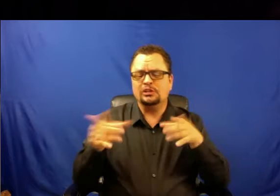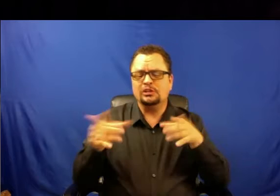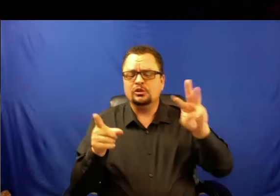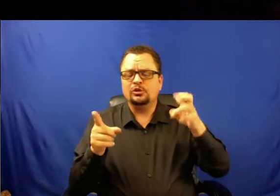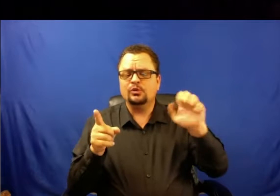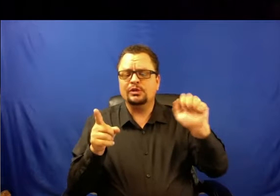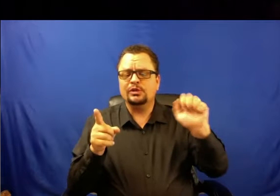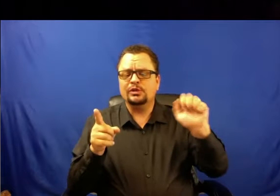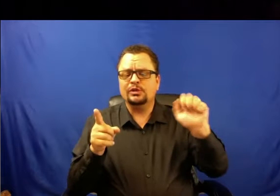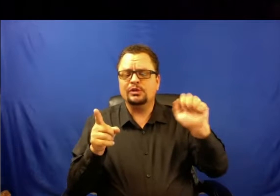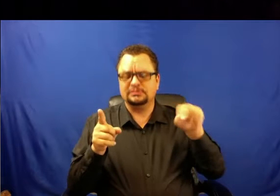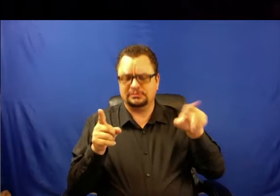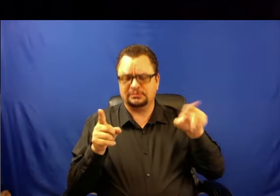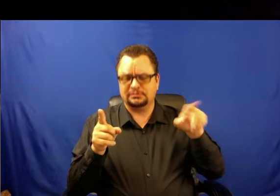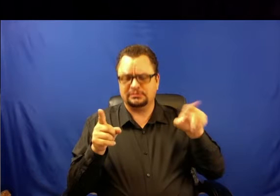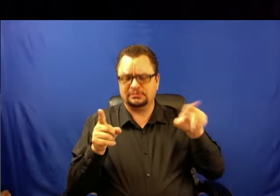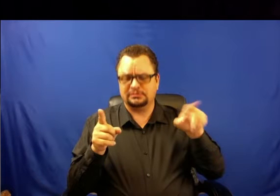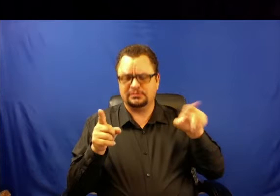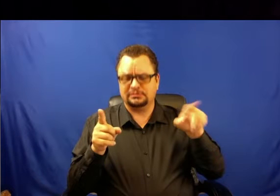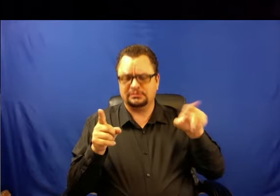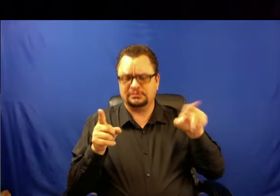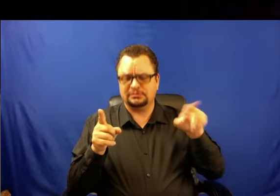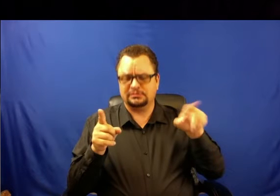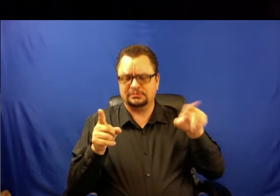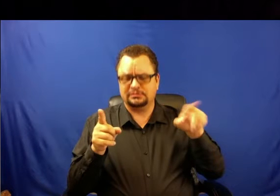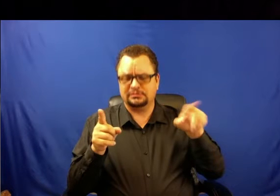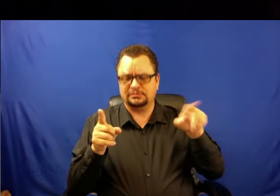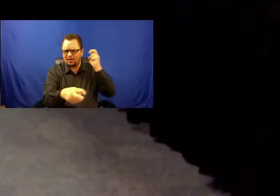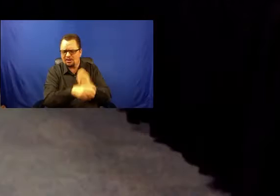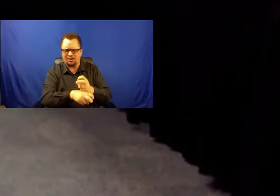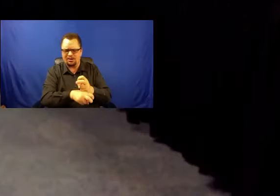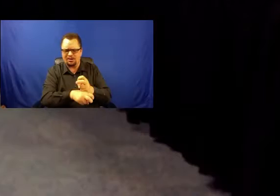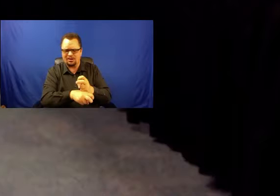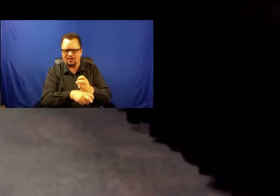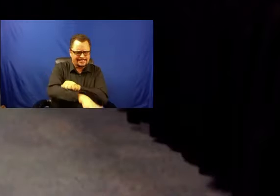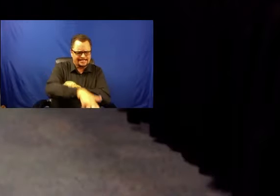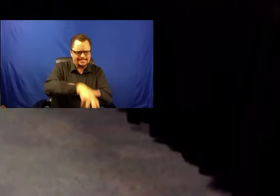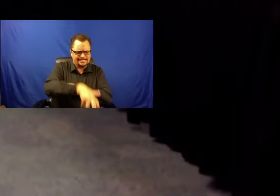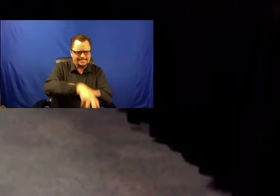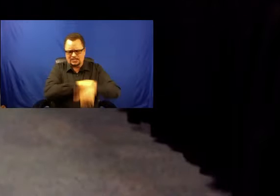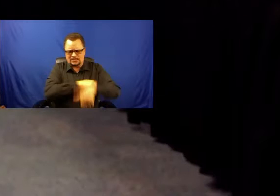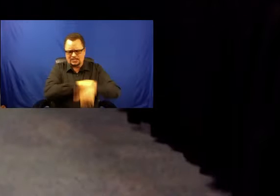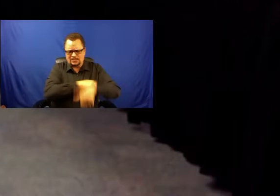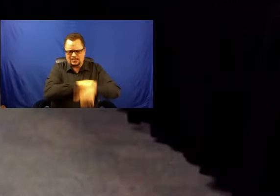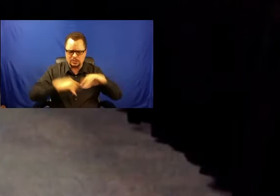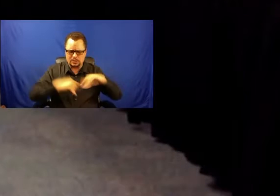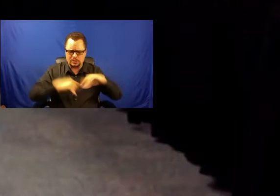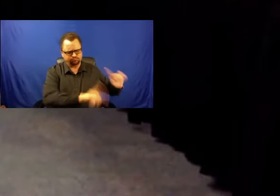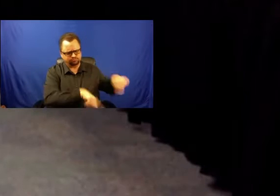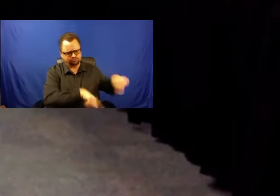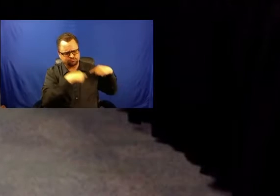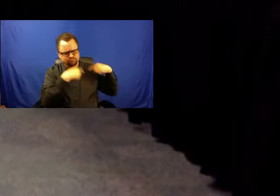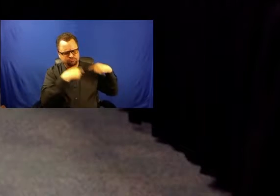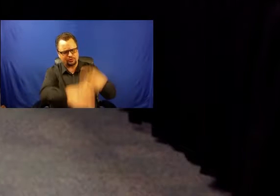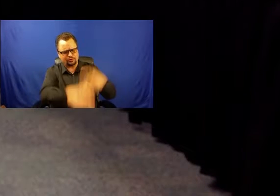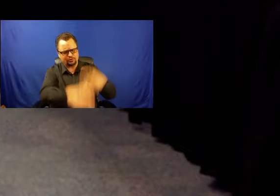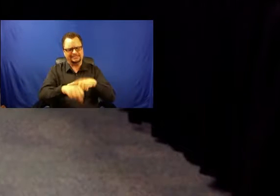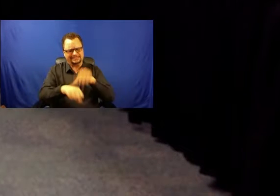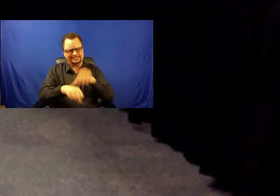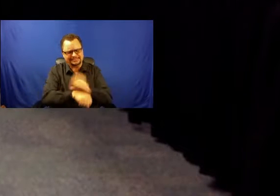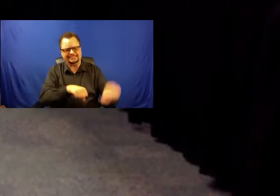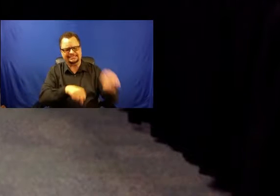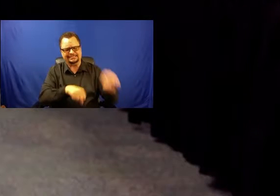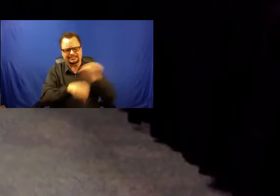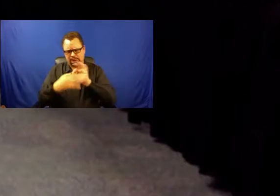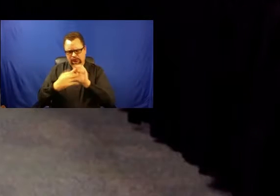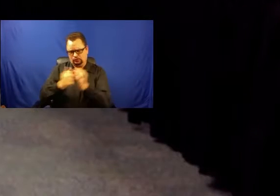month with that subject and with that partnership. And so I look forward to her comments a little